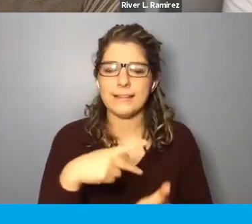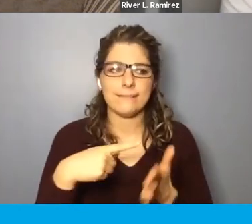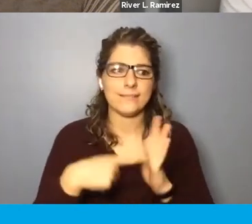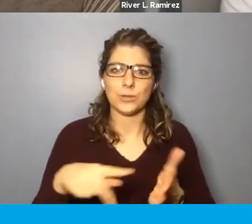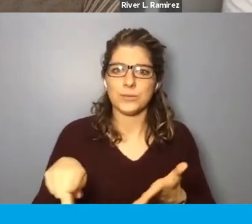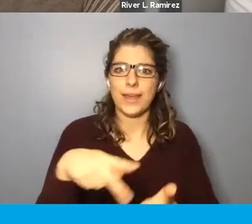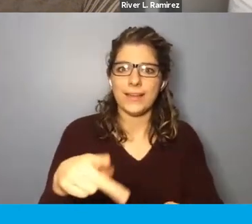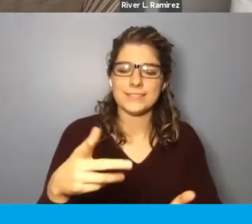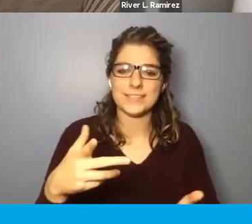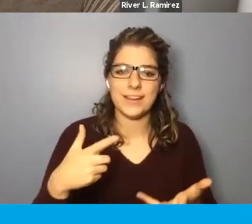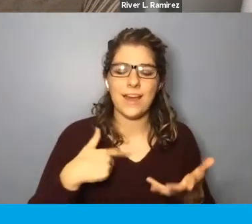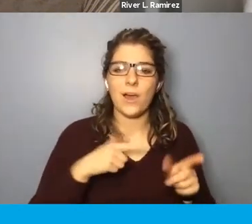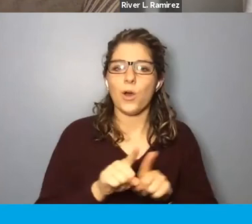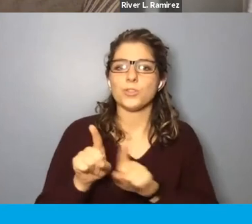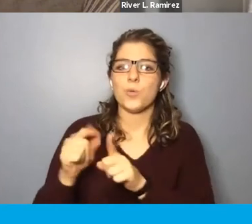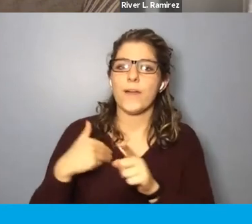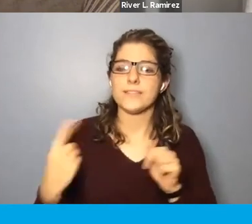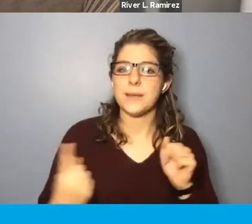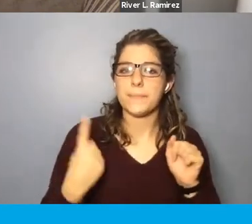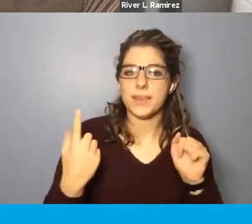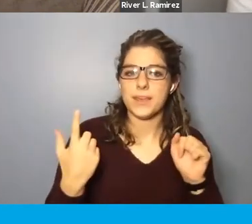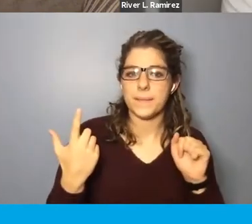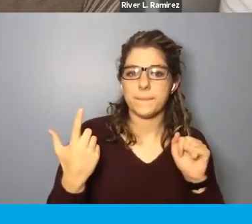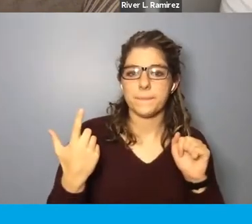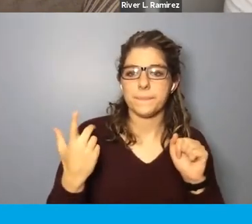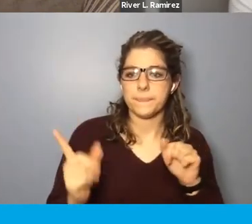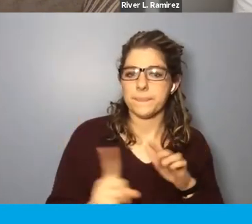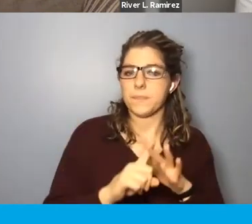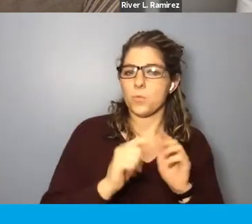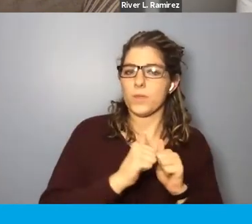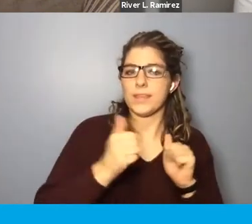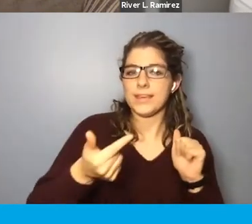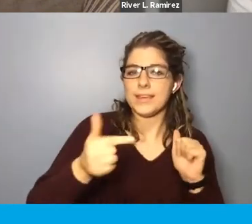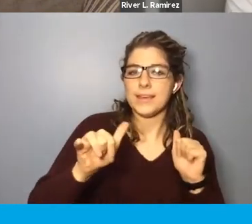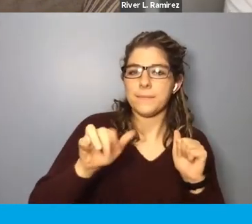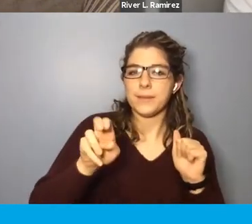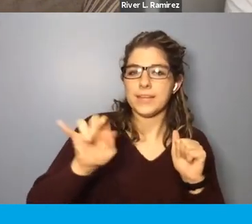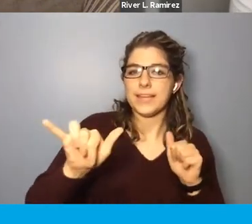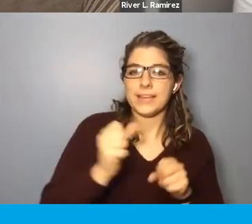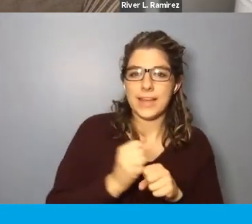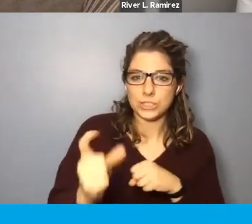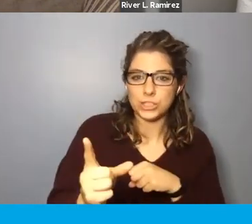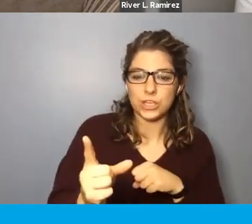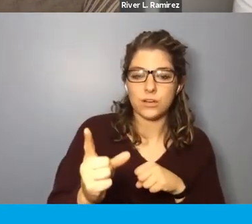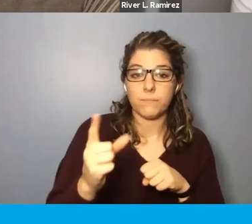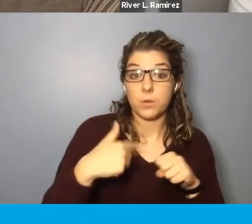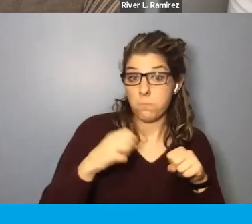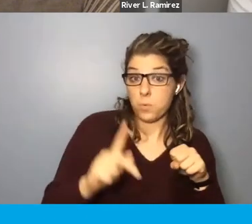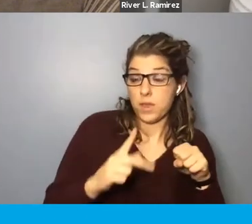dance. And I also have something coming up with the Gibney next year. And I'm like, okay,